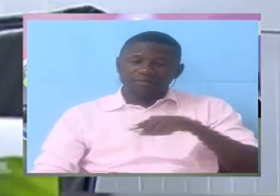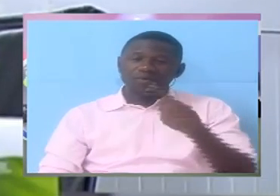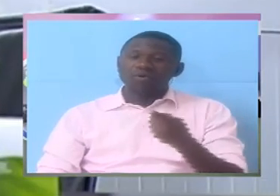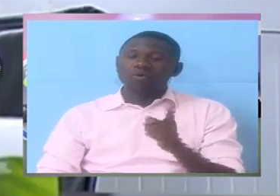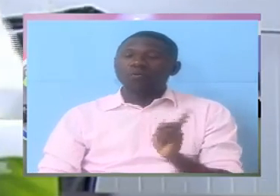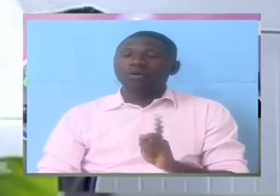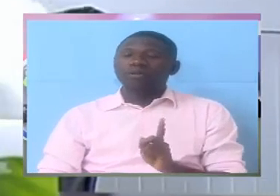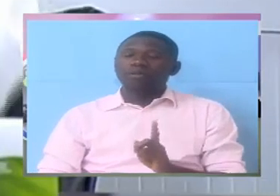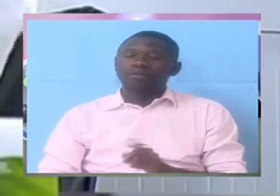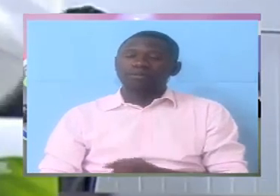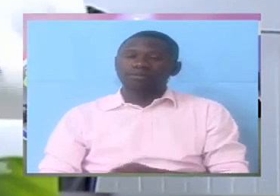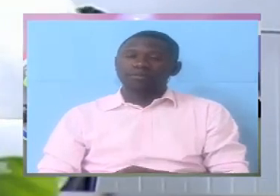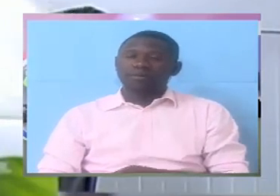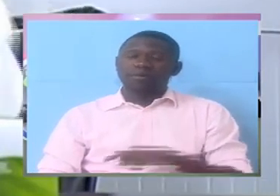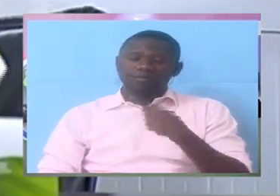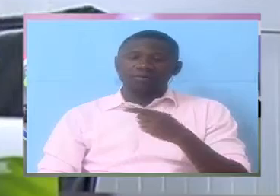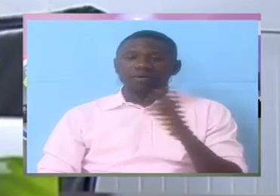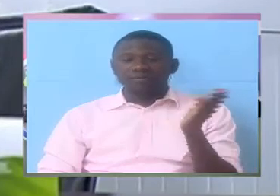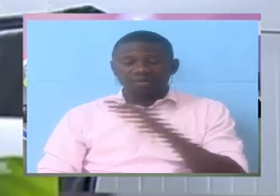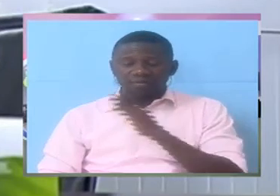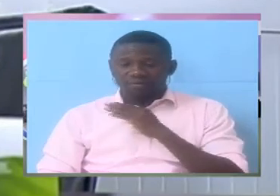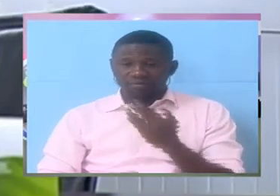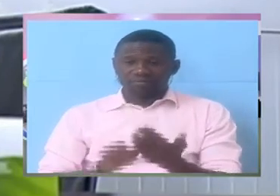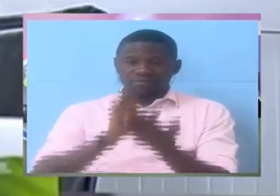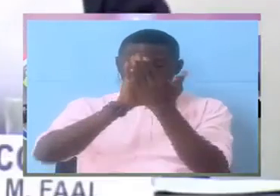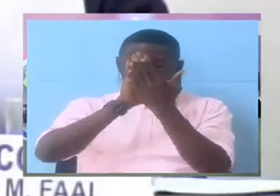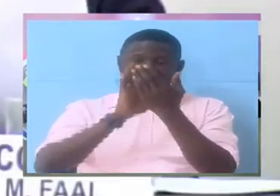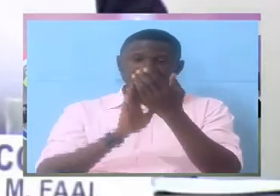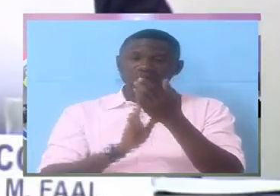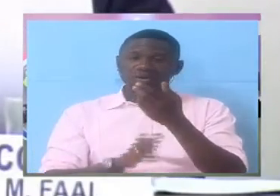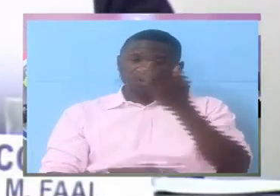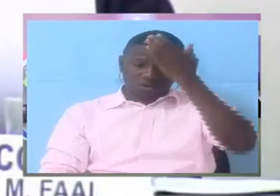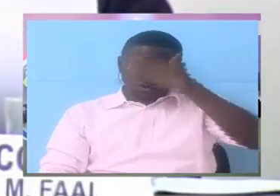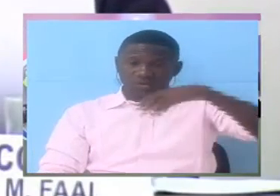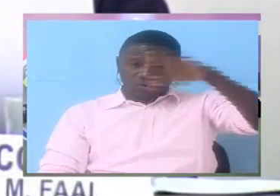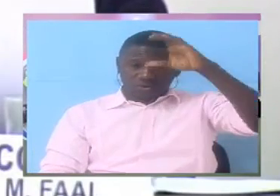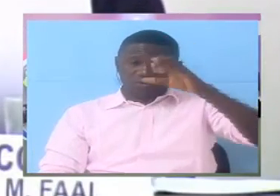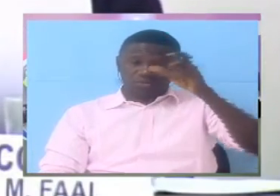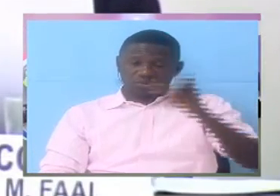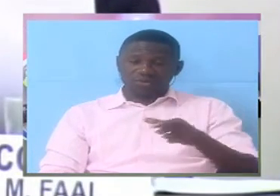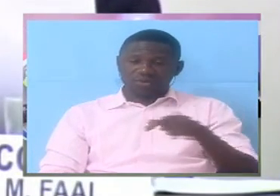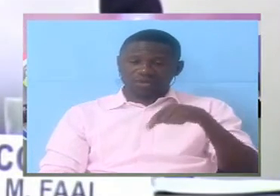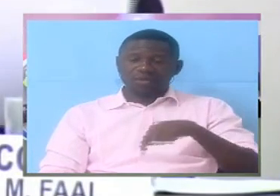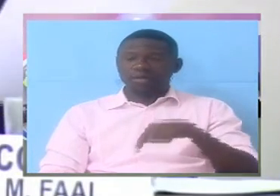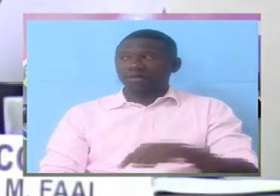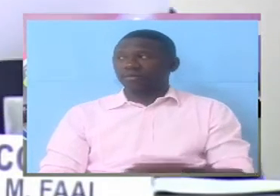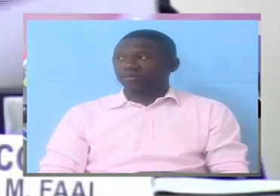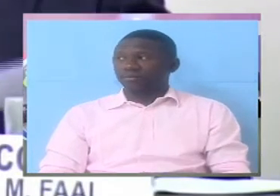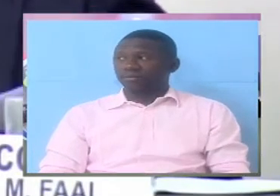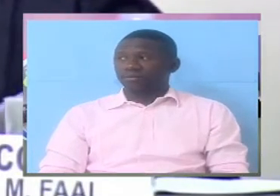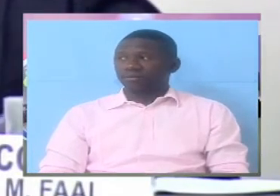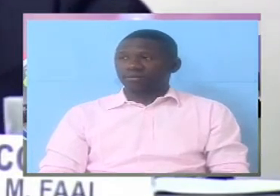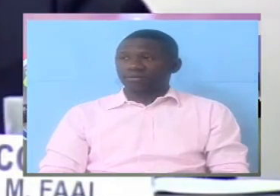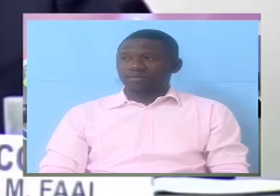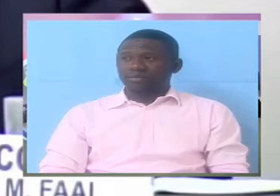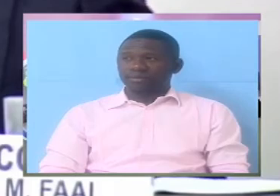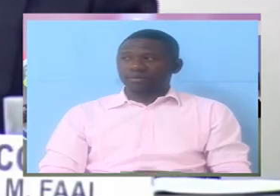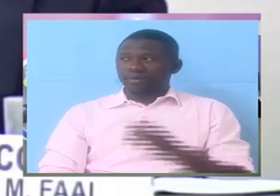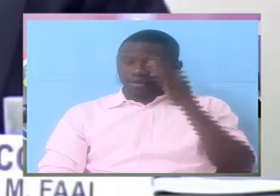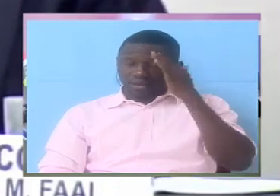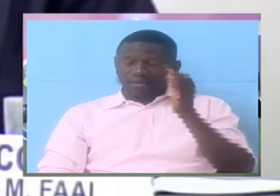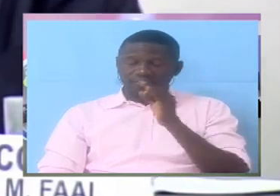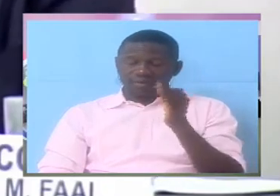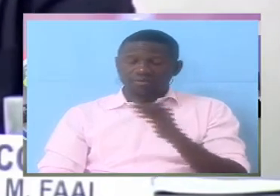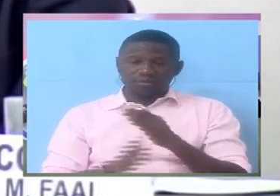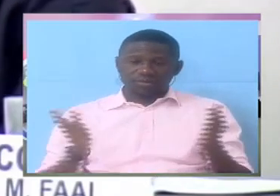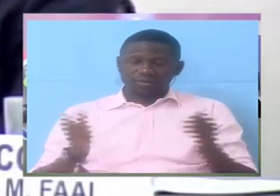lies before the honorable commissioners here. Wol ka fania fo commission nyati lingula jang. Thank you very much. Baraba ke. Now let's go